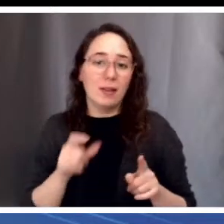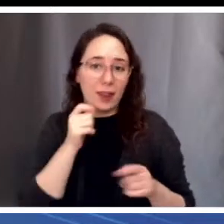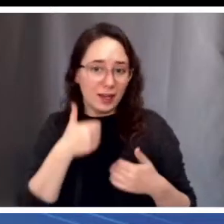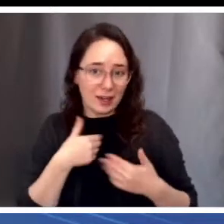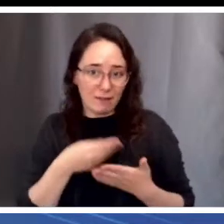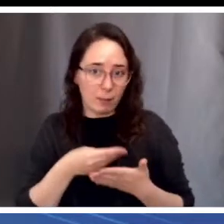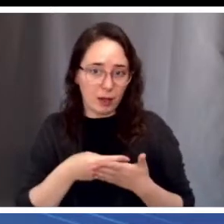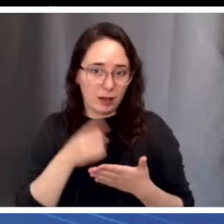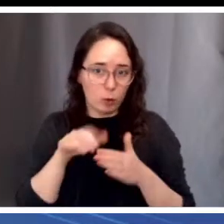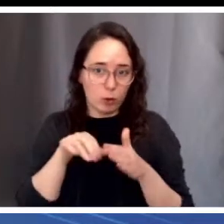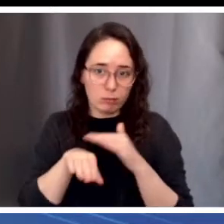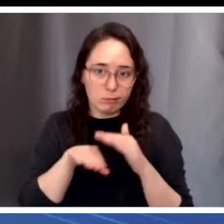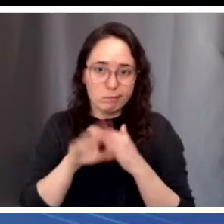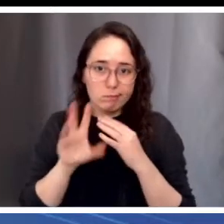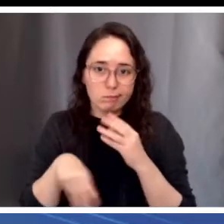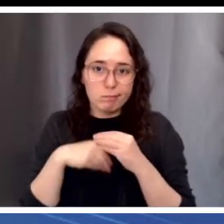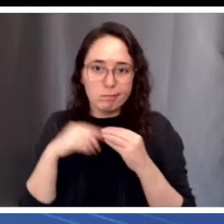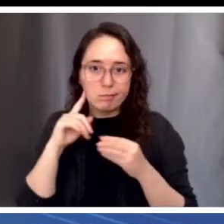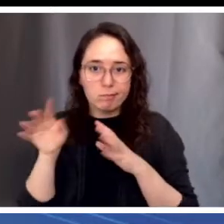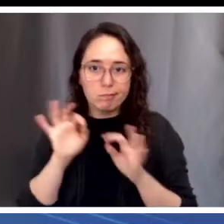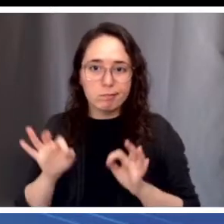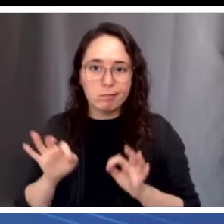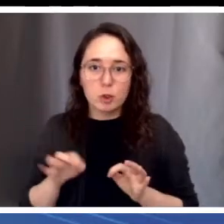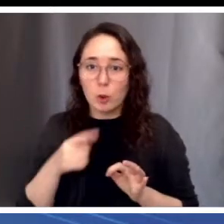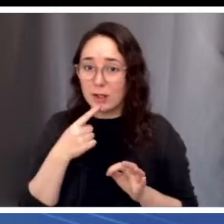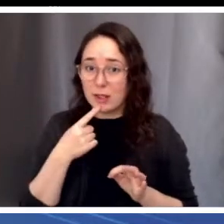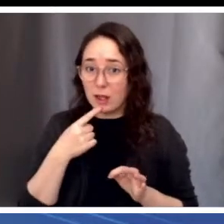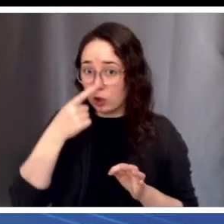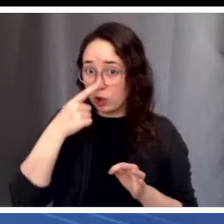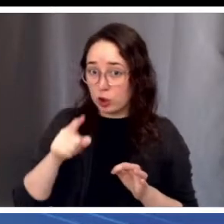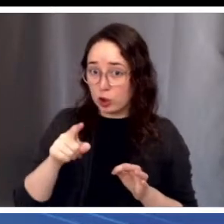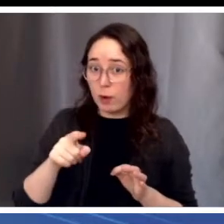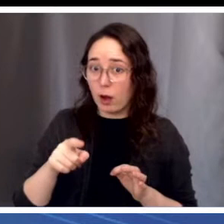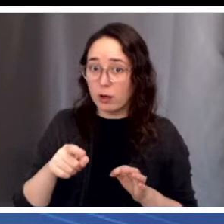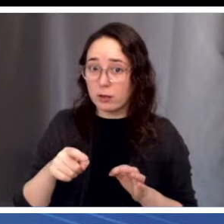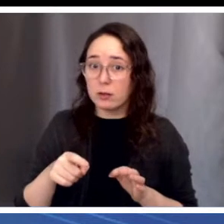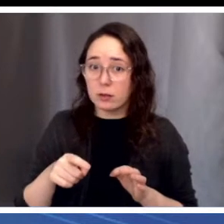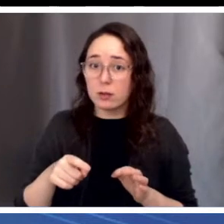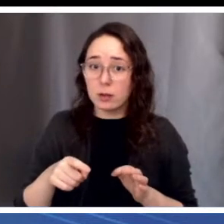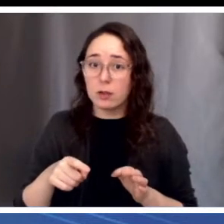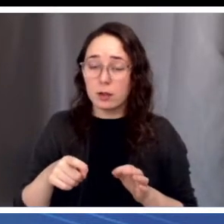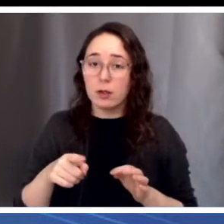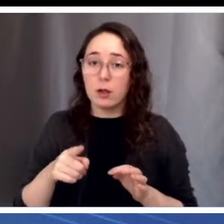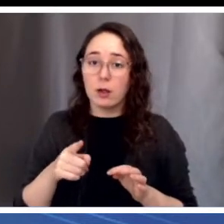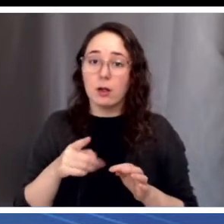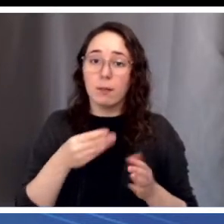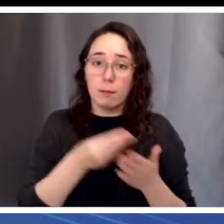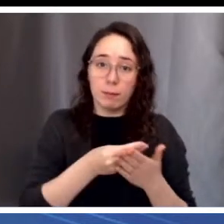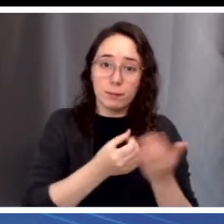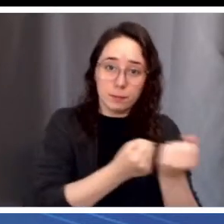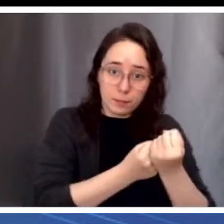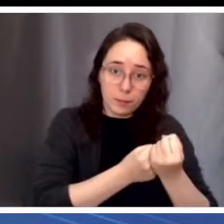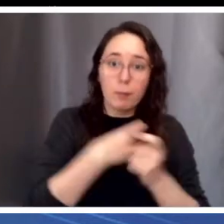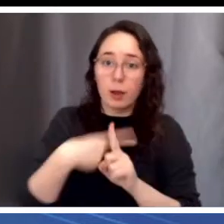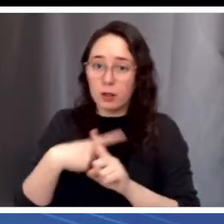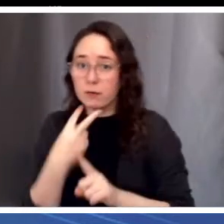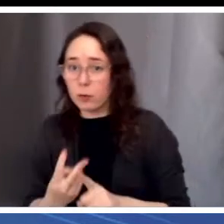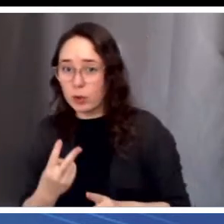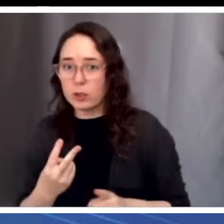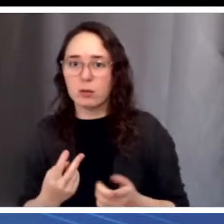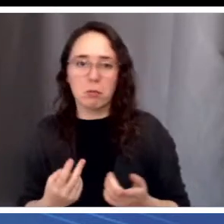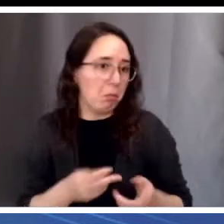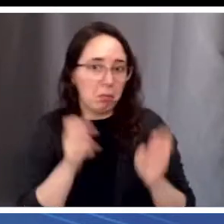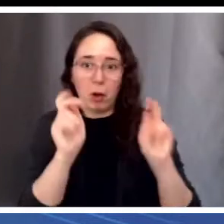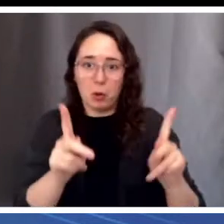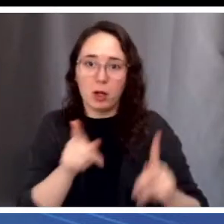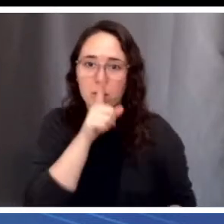Los Angeles. And so I was asked, would I be willing to voice it and possibly contribute to funding it? And I did. And at that point, I